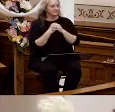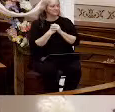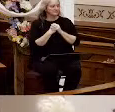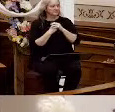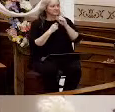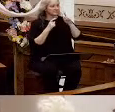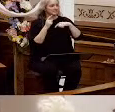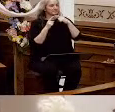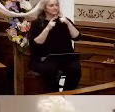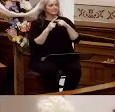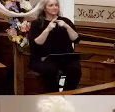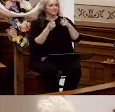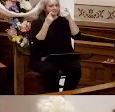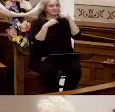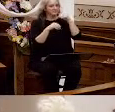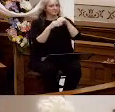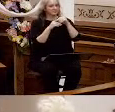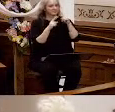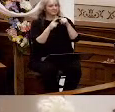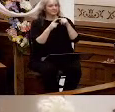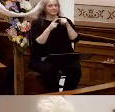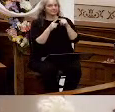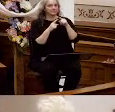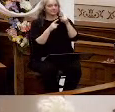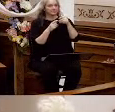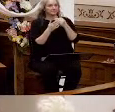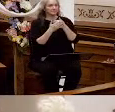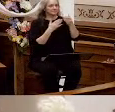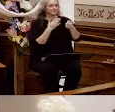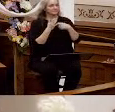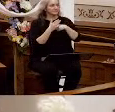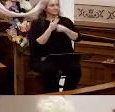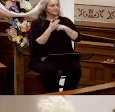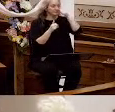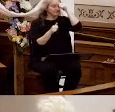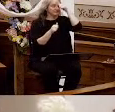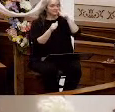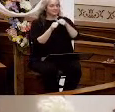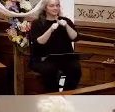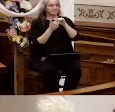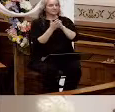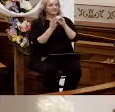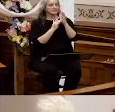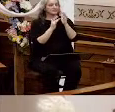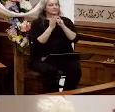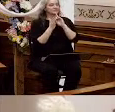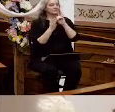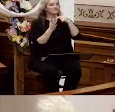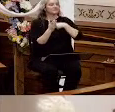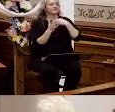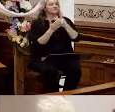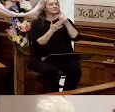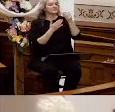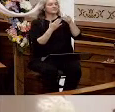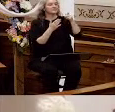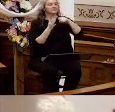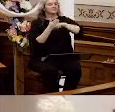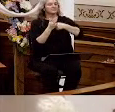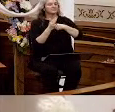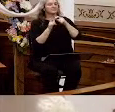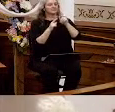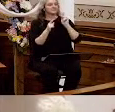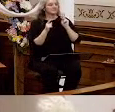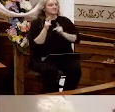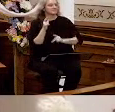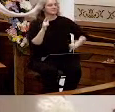When you entered, you were given a key. It's a reminder that Jesus said, I give you the keys to the kingdom of heaven. And so